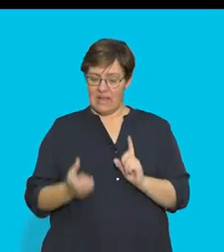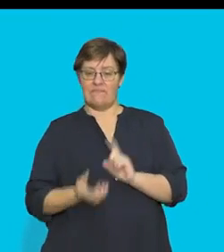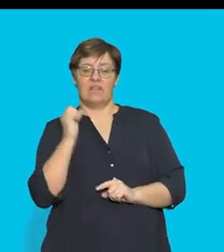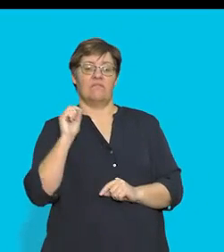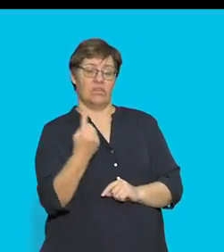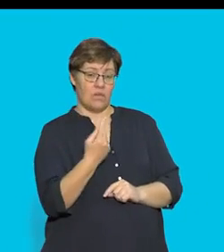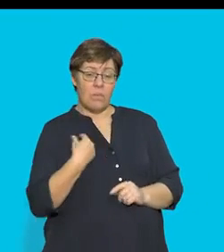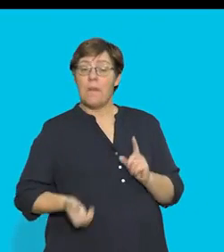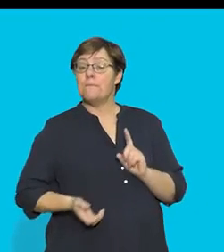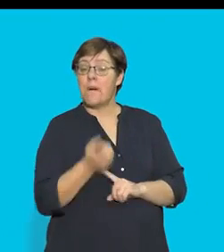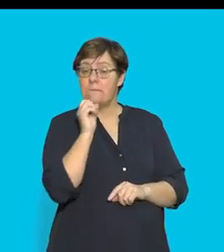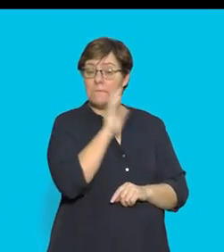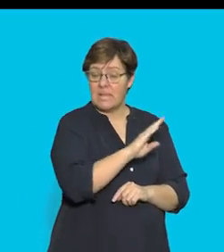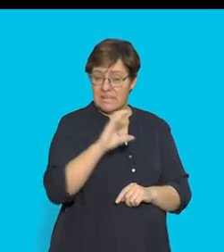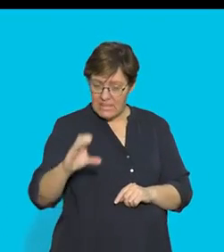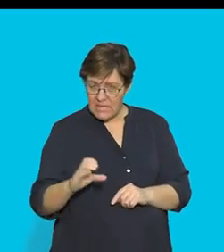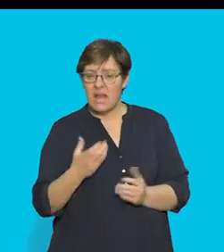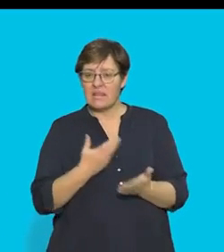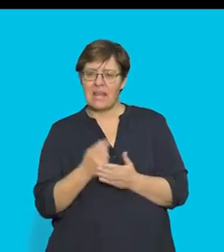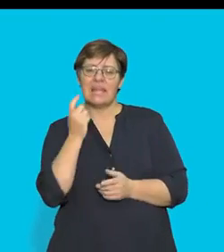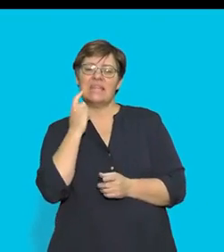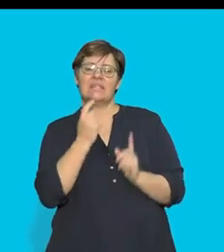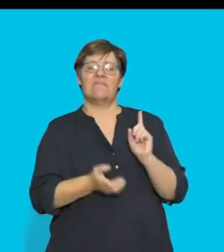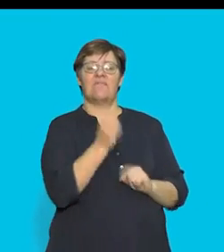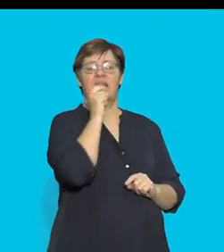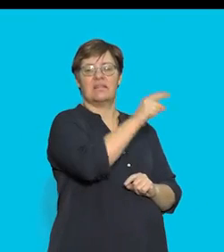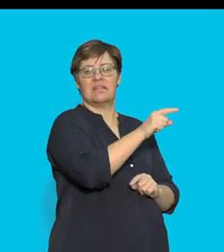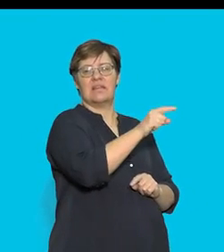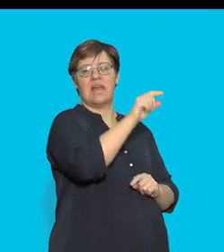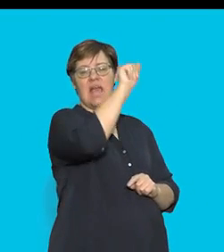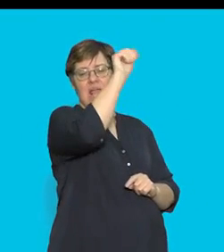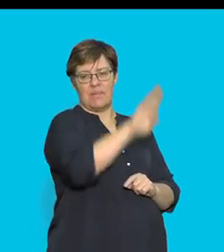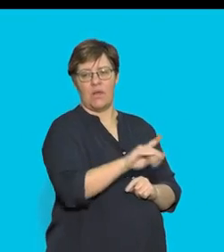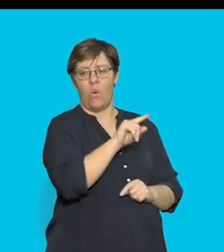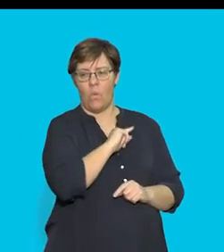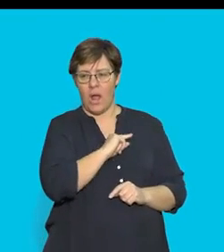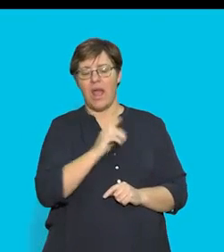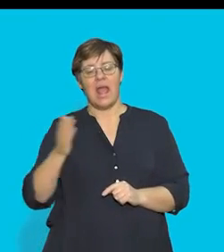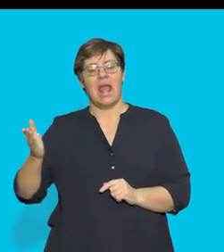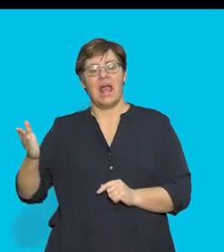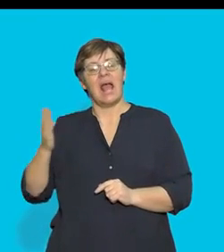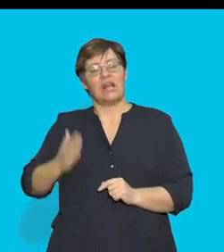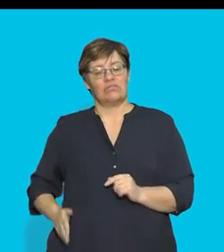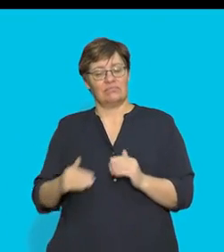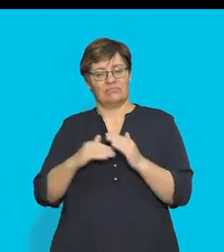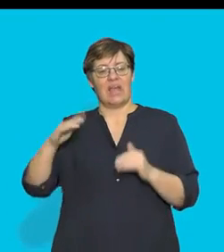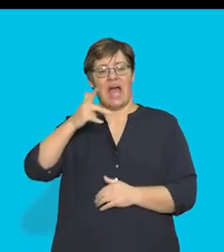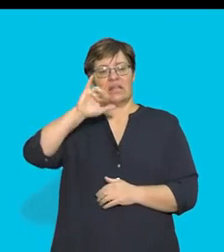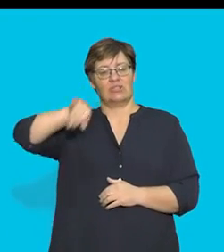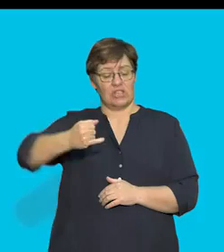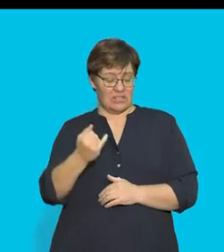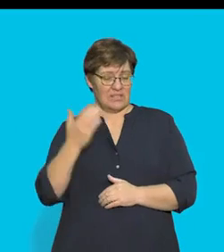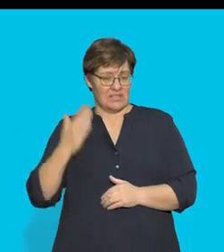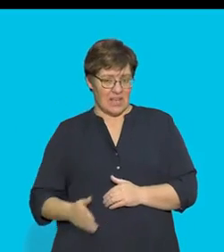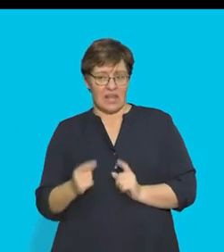find BC, then to find AB is pretty easy because BC is the adjacent side and that's the opposite side, because then we could